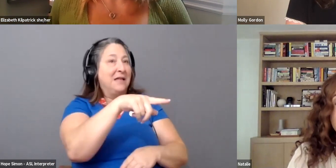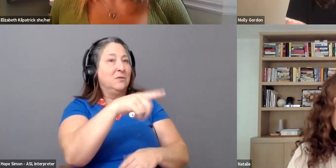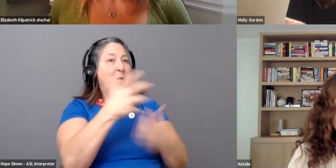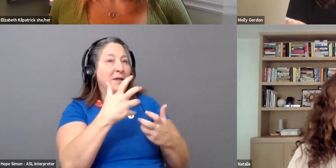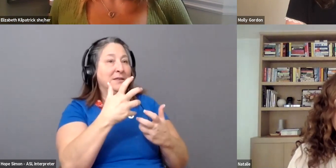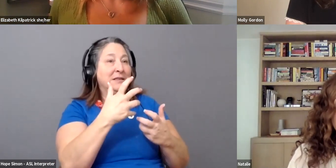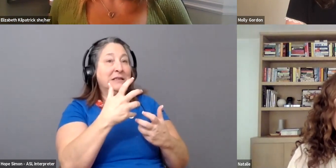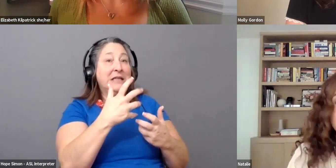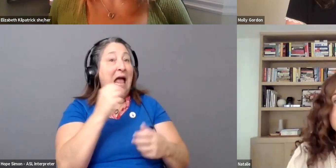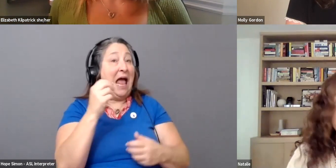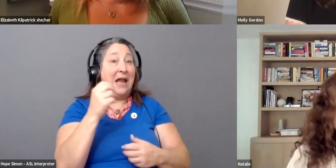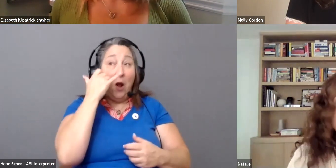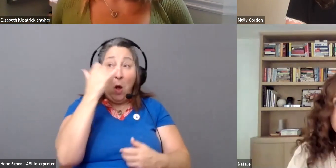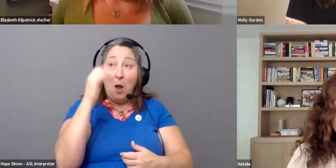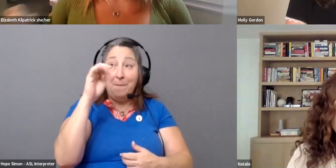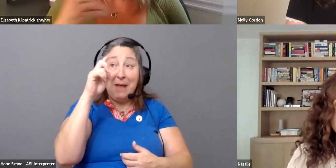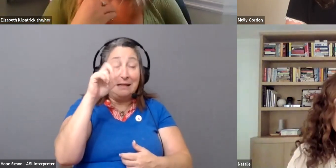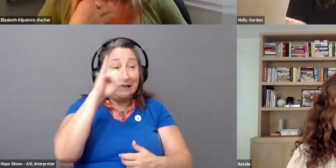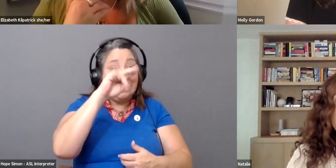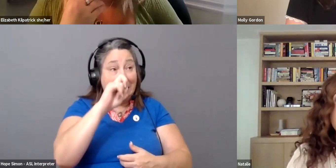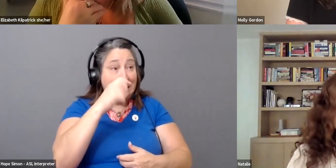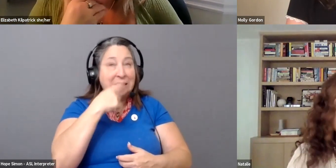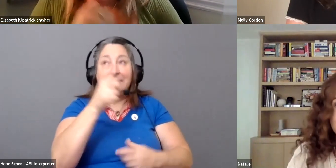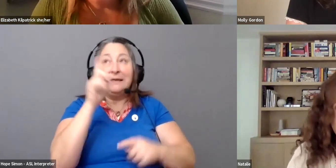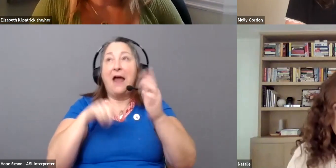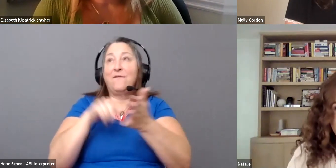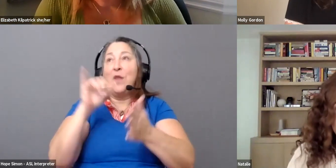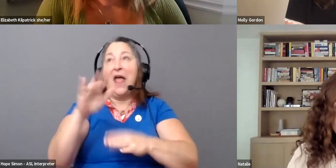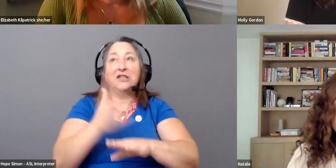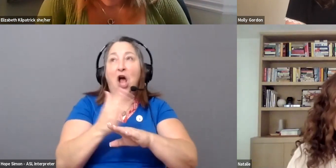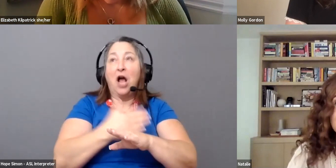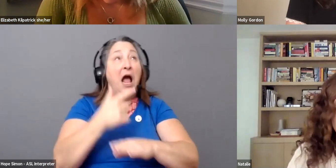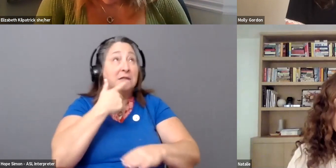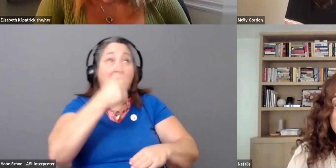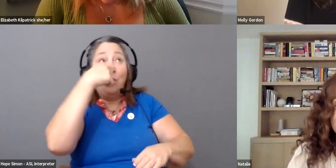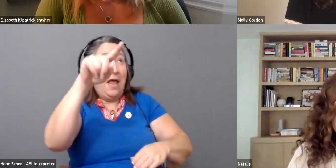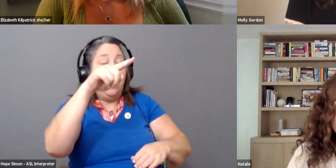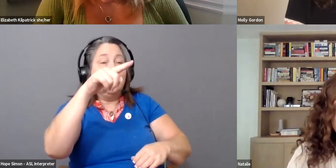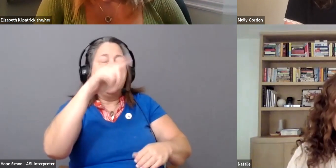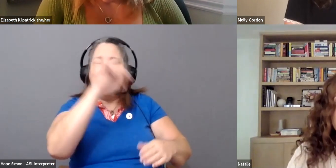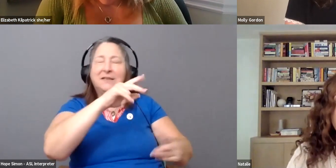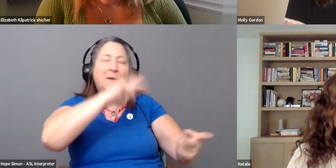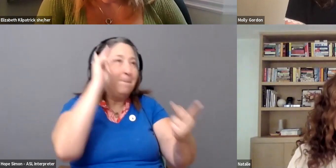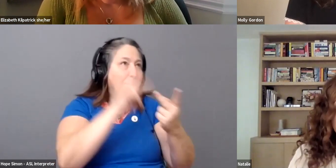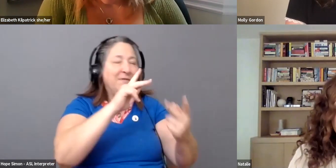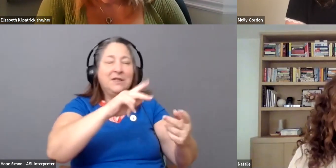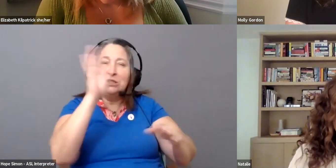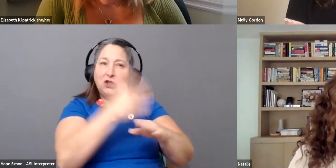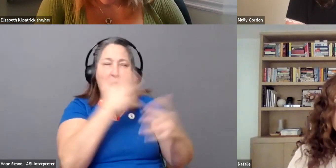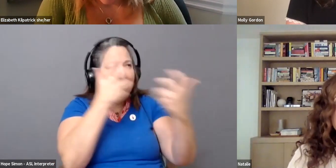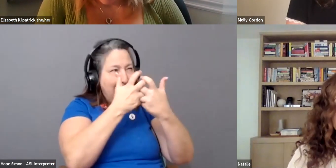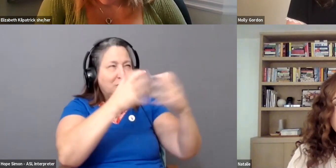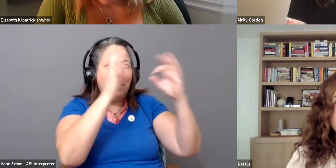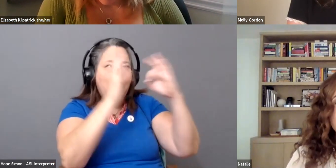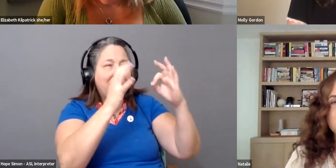we cannot afford that song. And I was like, I don't care. We are going to afford that song. It doesn't matter. It's the perfect one. And we put it in, and